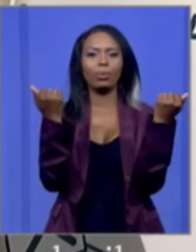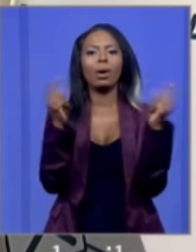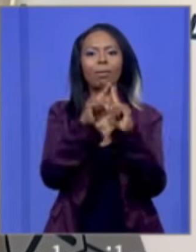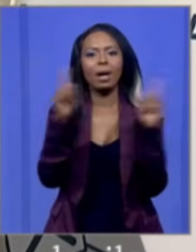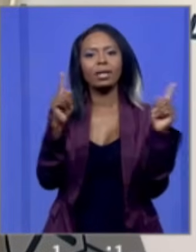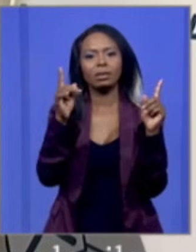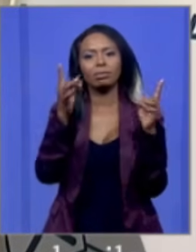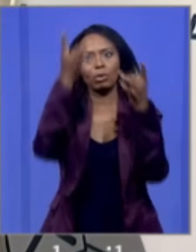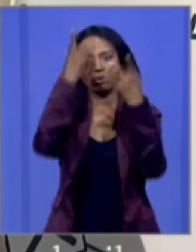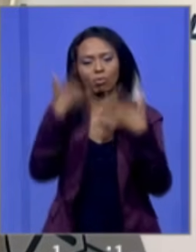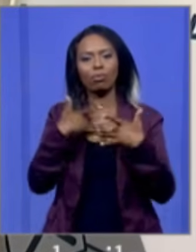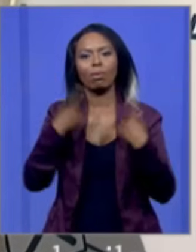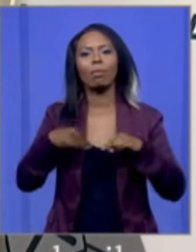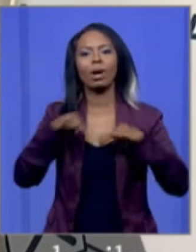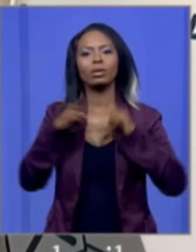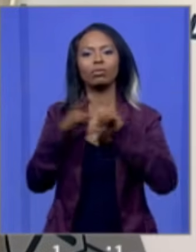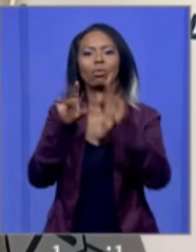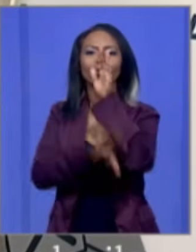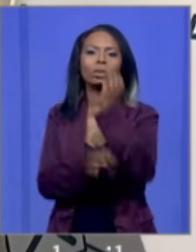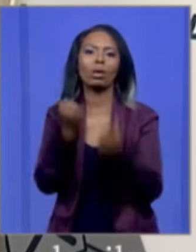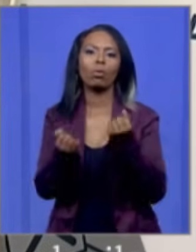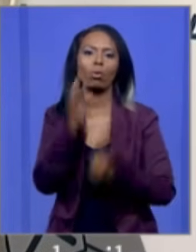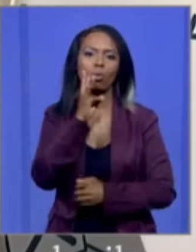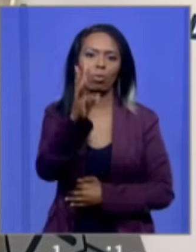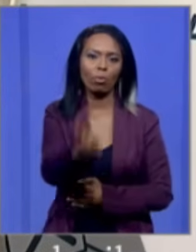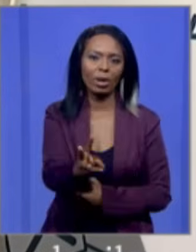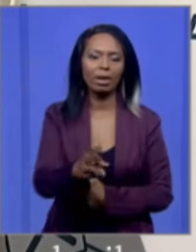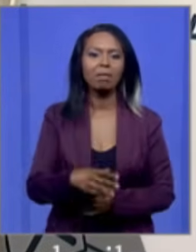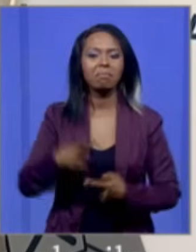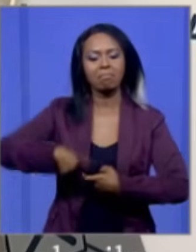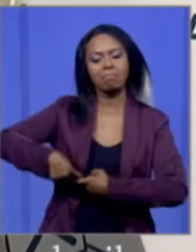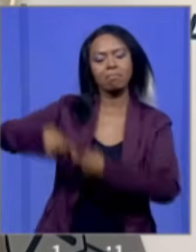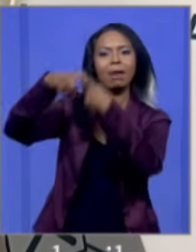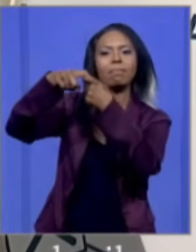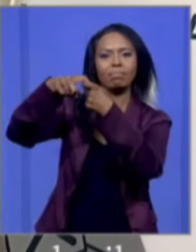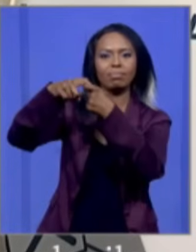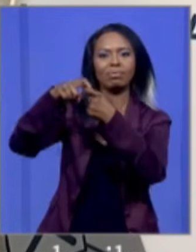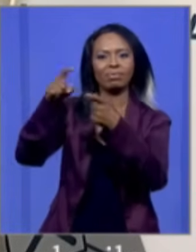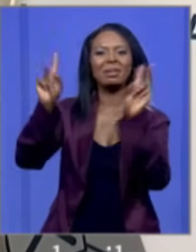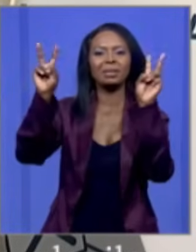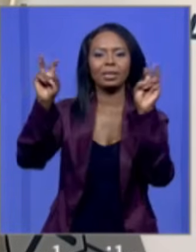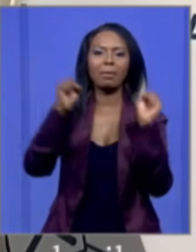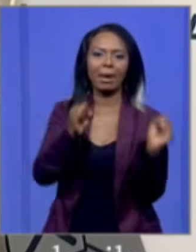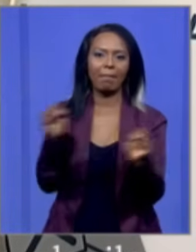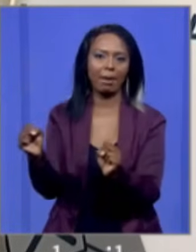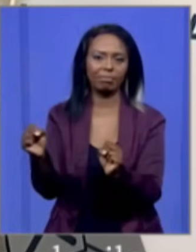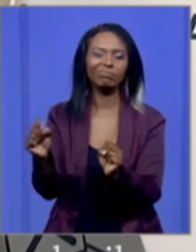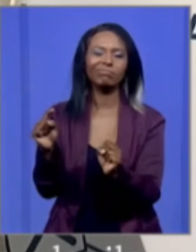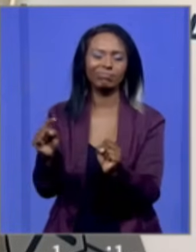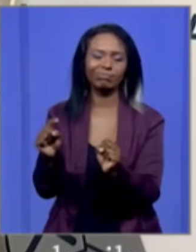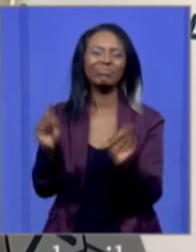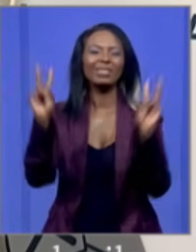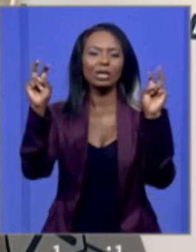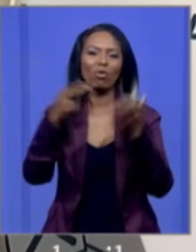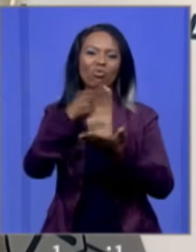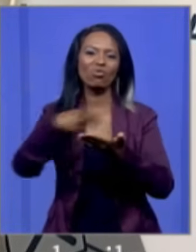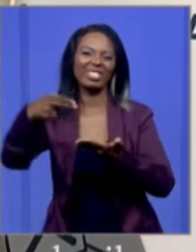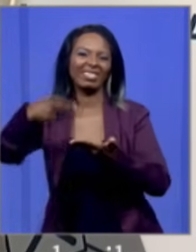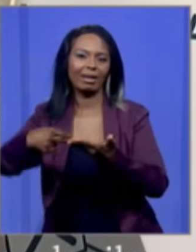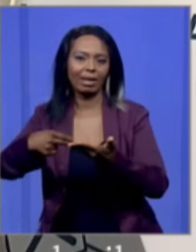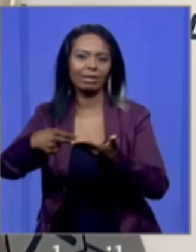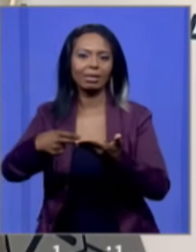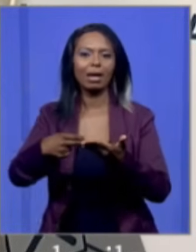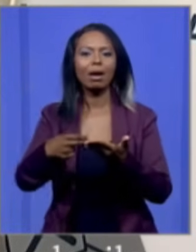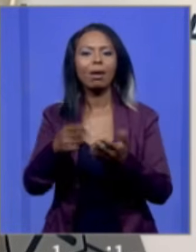be issued by the Constitutional Court. So there's another pending matter related to signatures for